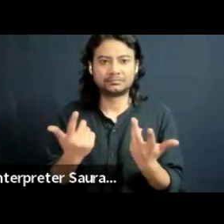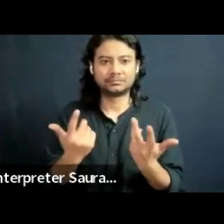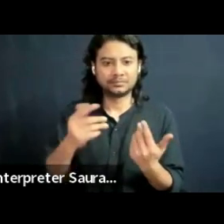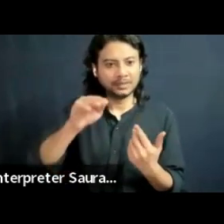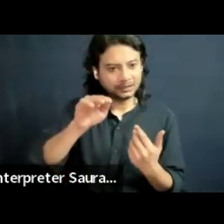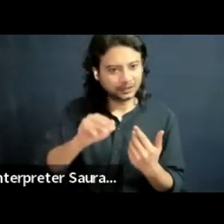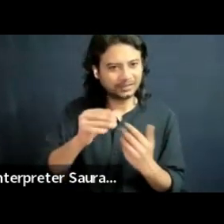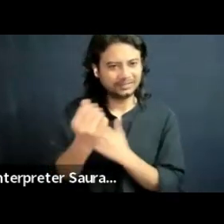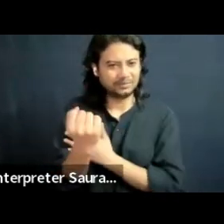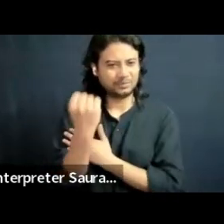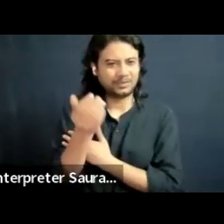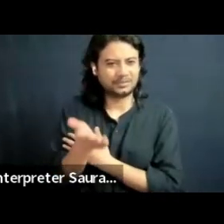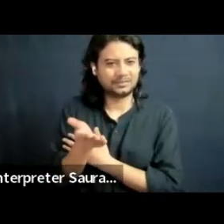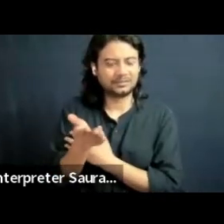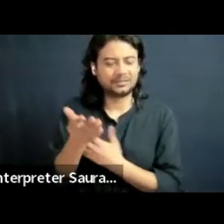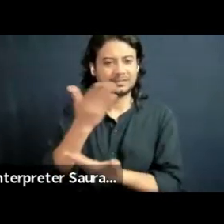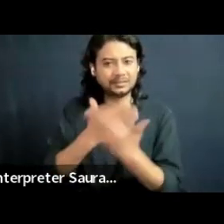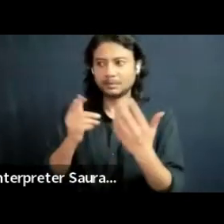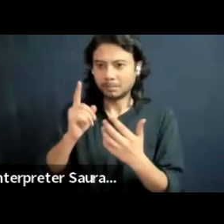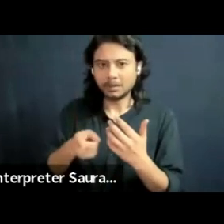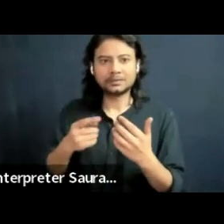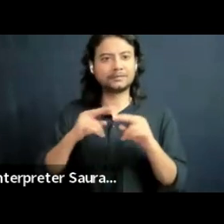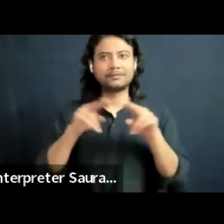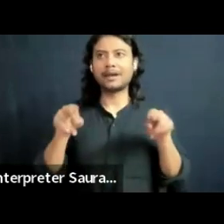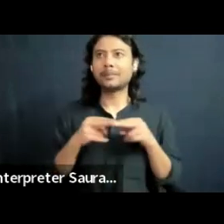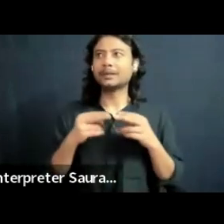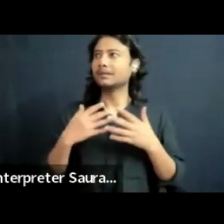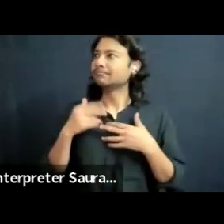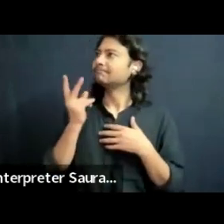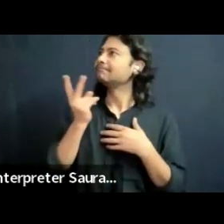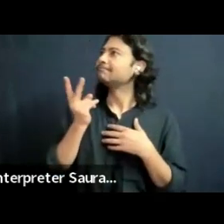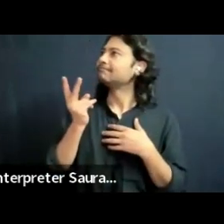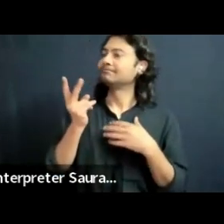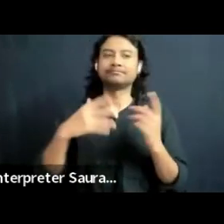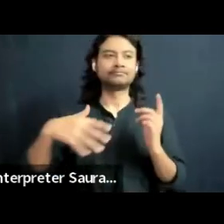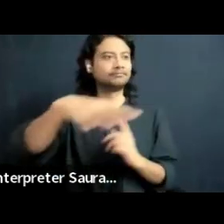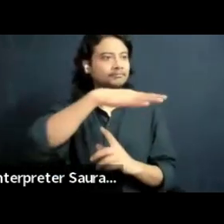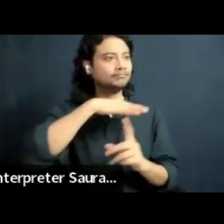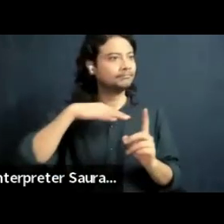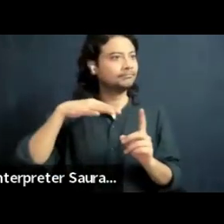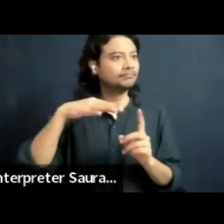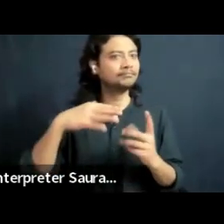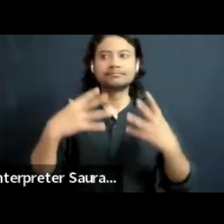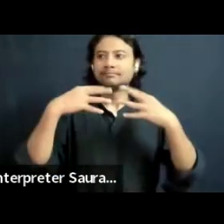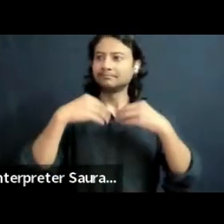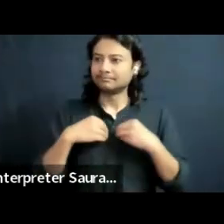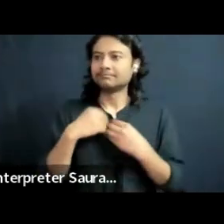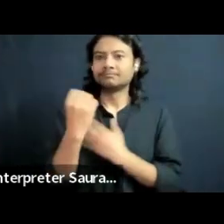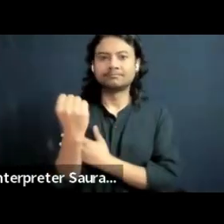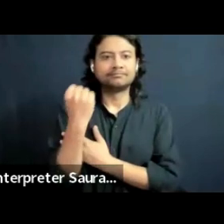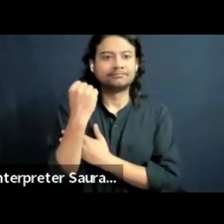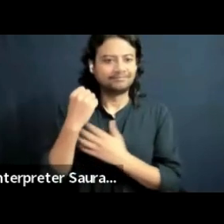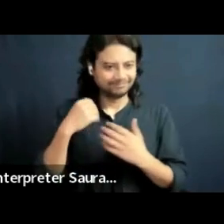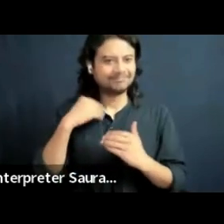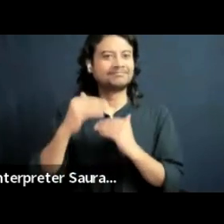in a family. In an institution cannot be a part of that right. It is